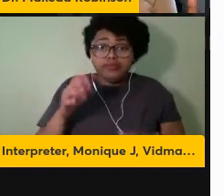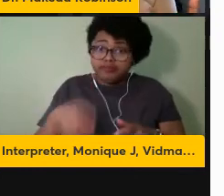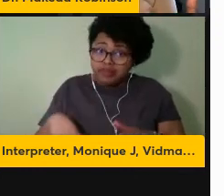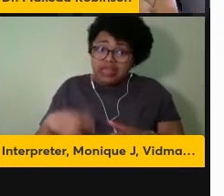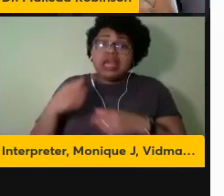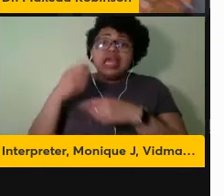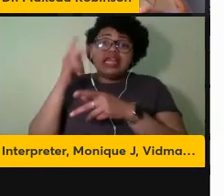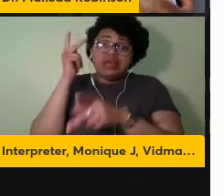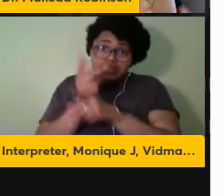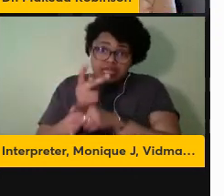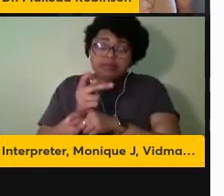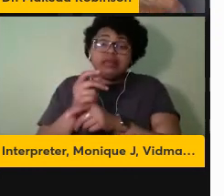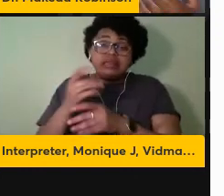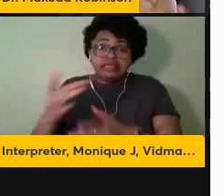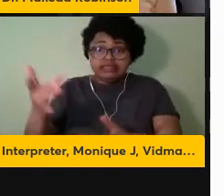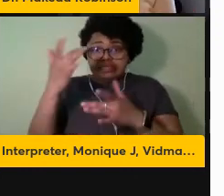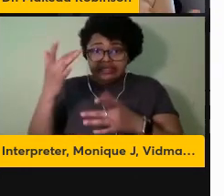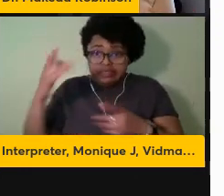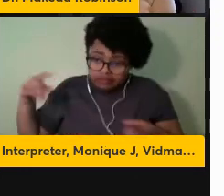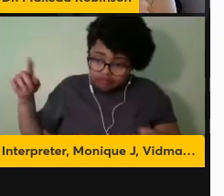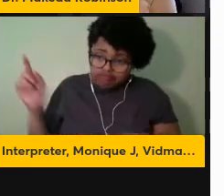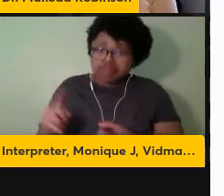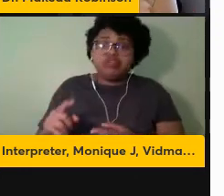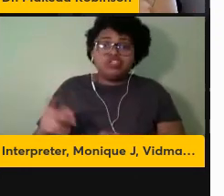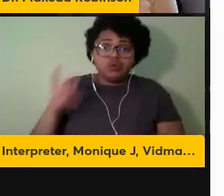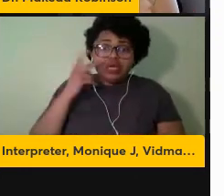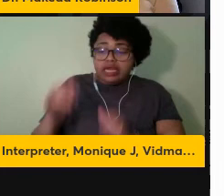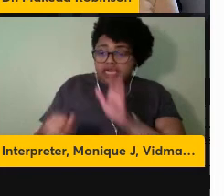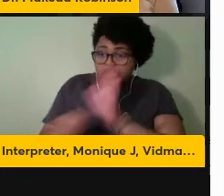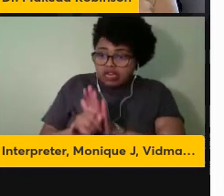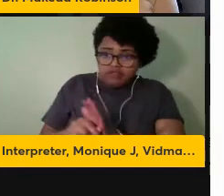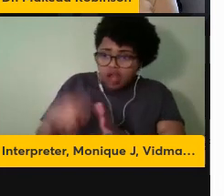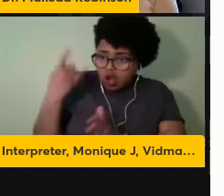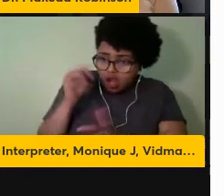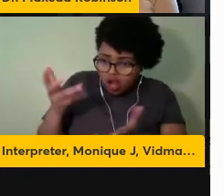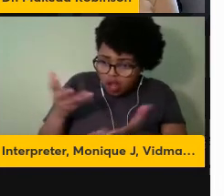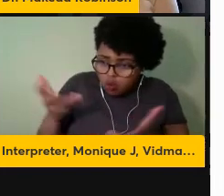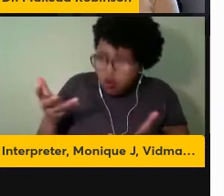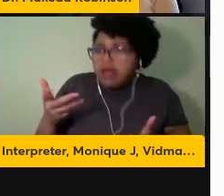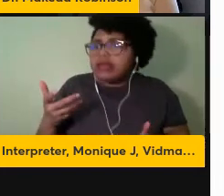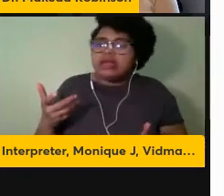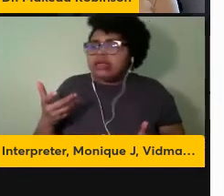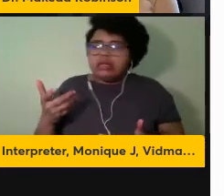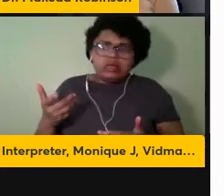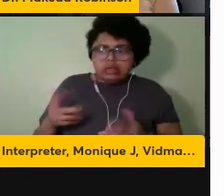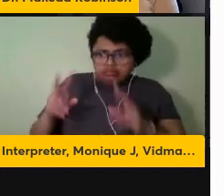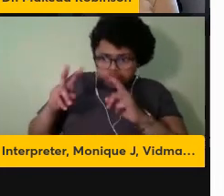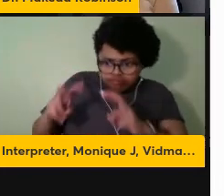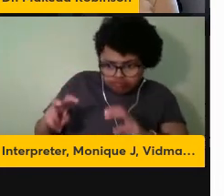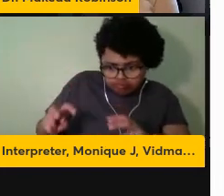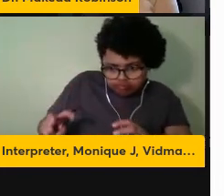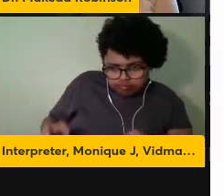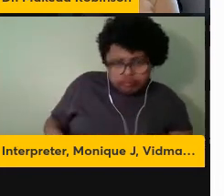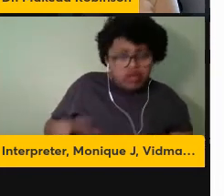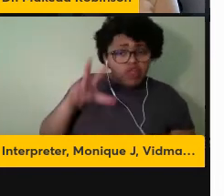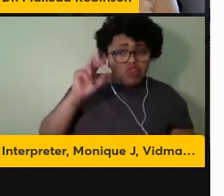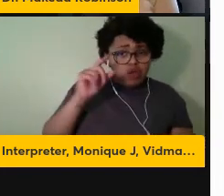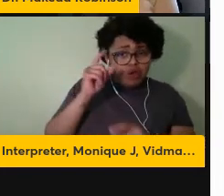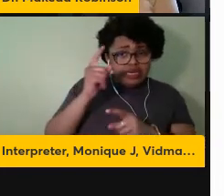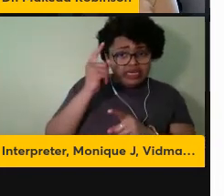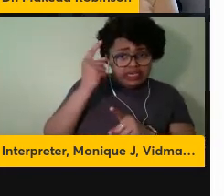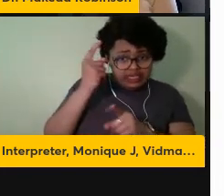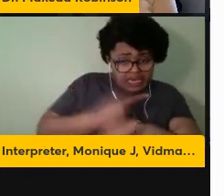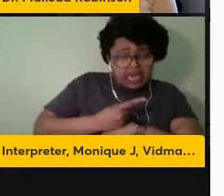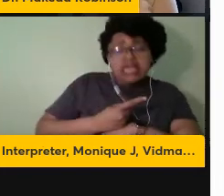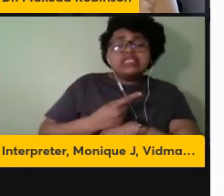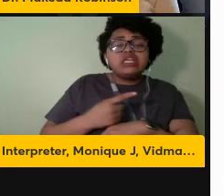symptoms occur and the kinetics of that. We do that for 30 days, and then we draw longitudinal samples, both at 30